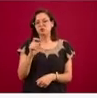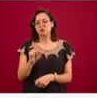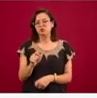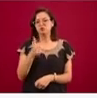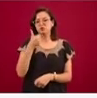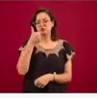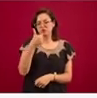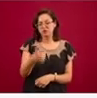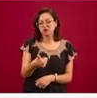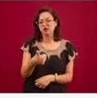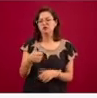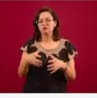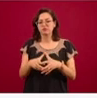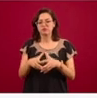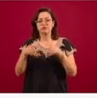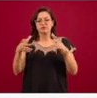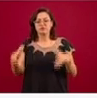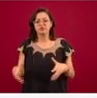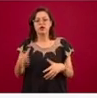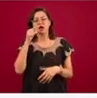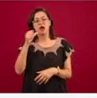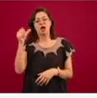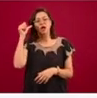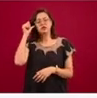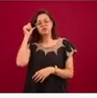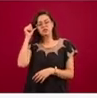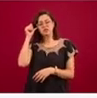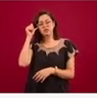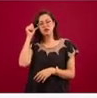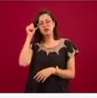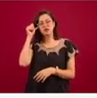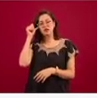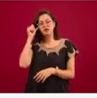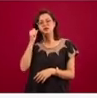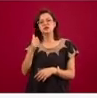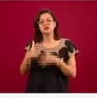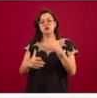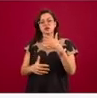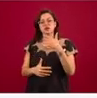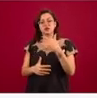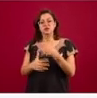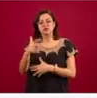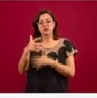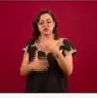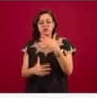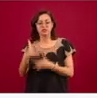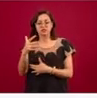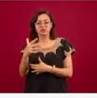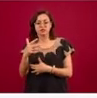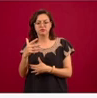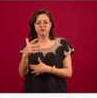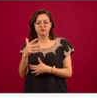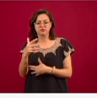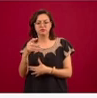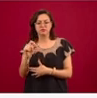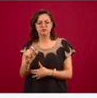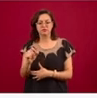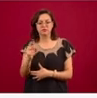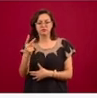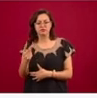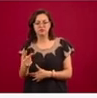deaths, but not the highest fatality rate. The fatality rate is 5.6.